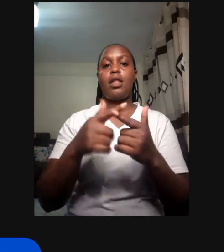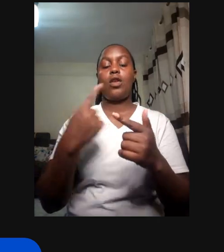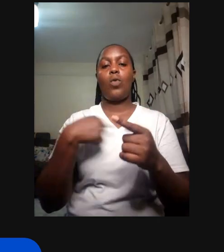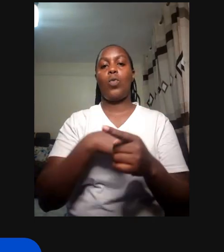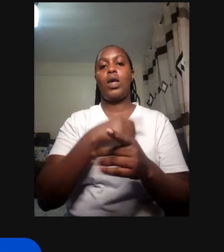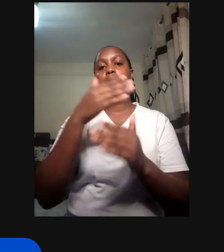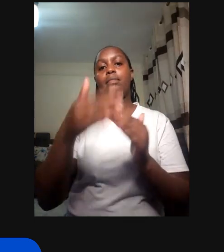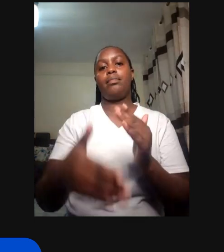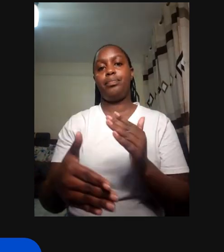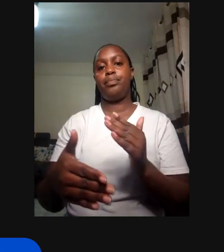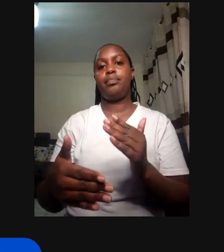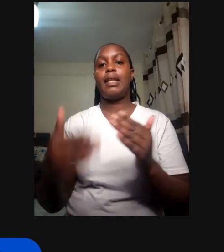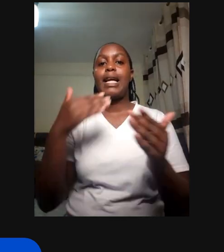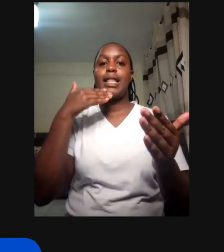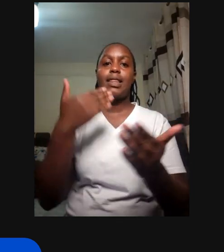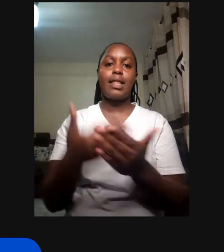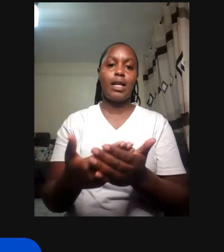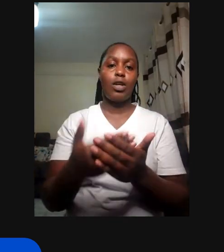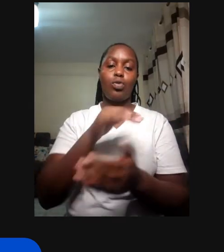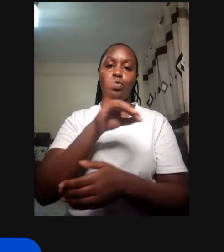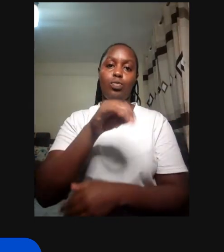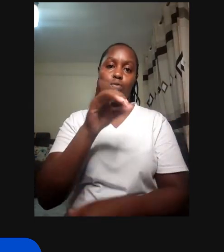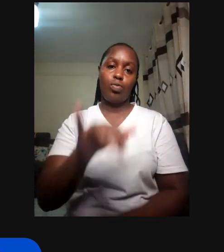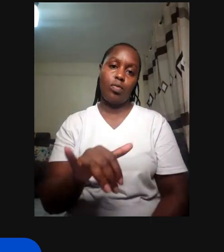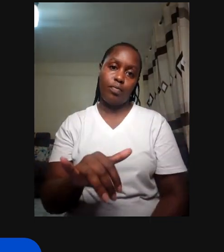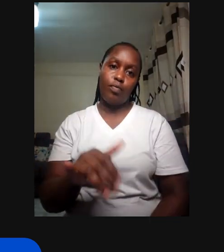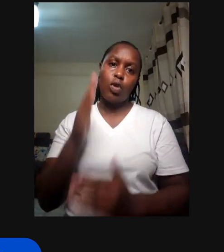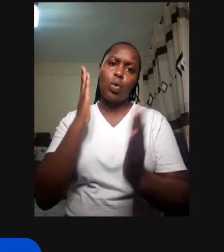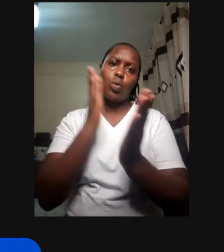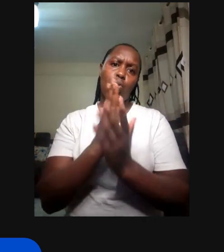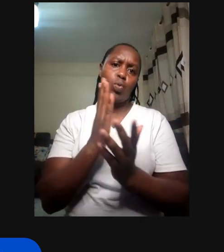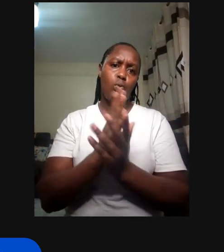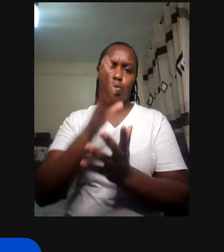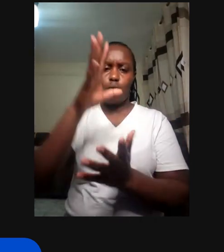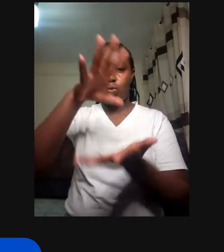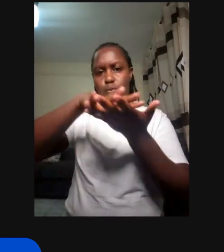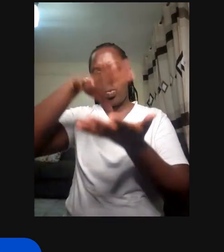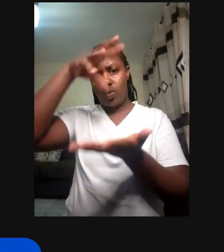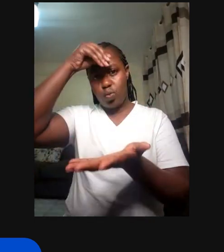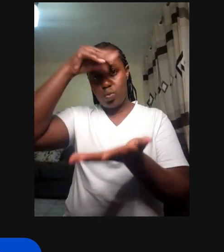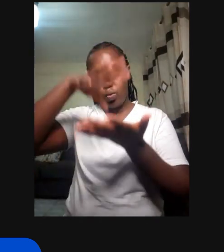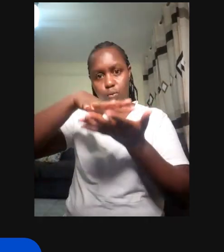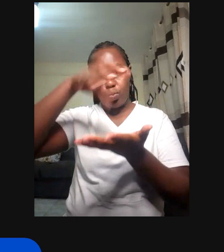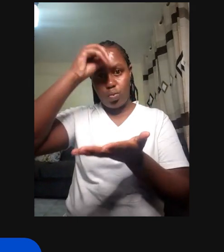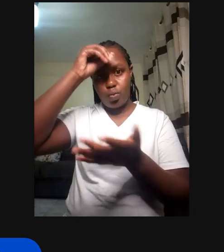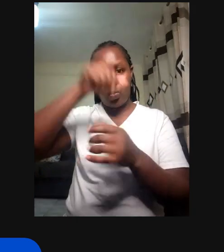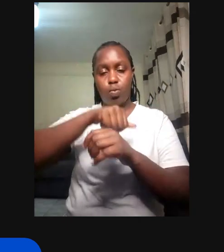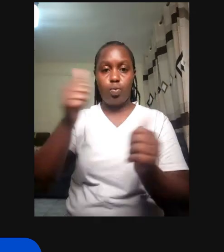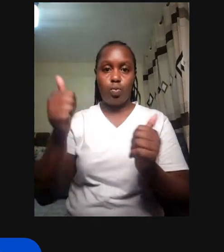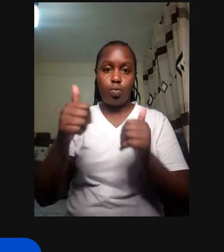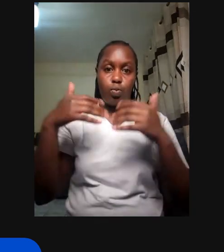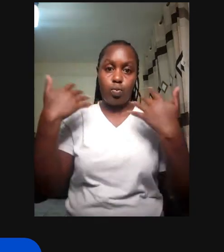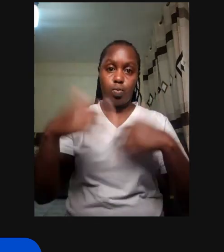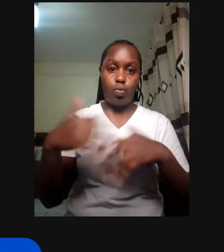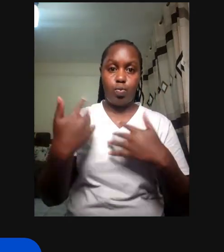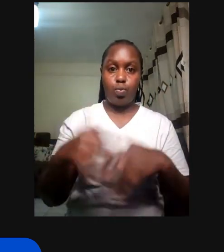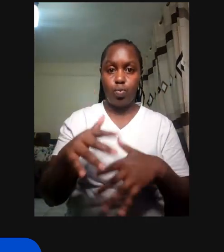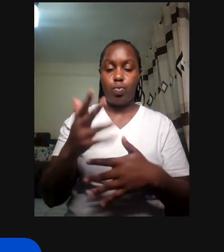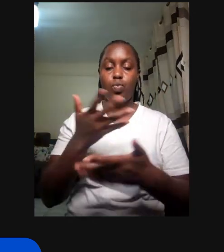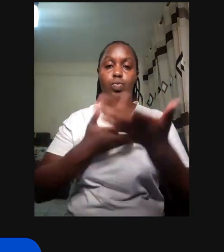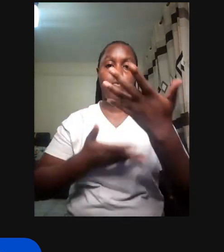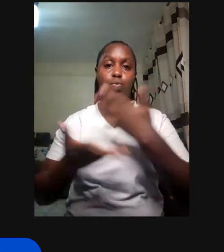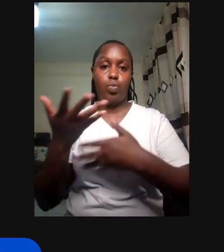Thank you, Joy. This has been an informative session, very insightful, interactive,